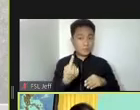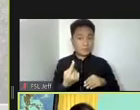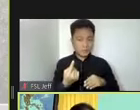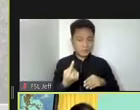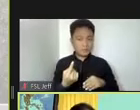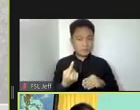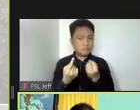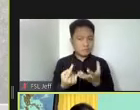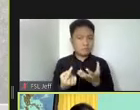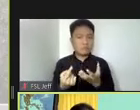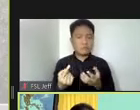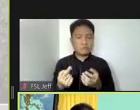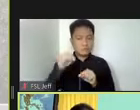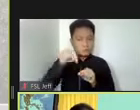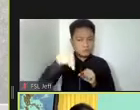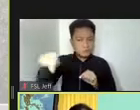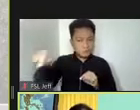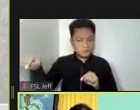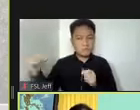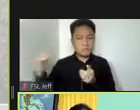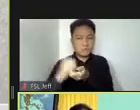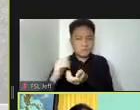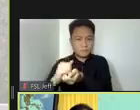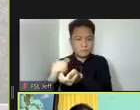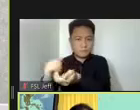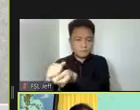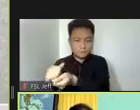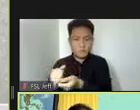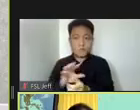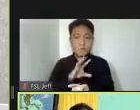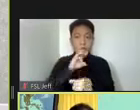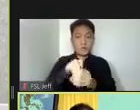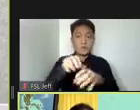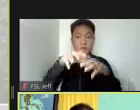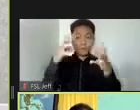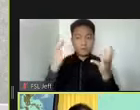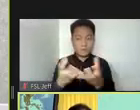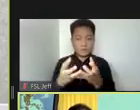attaining our 17 Sustainable Development Goals.